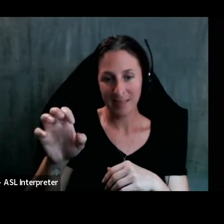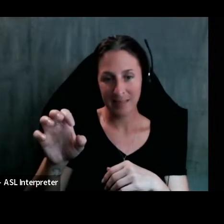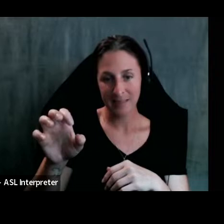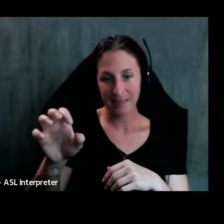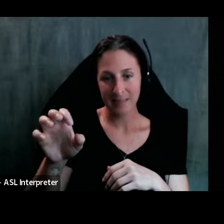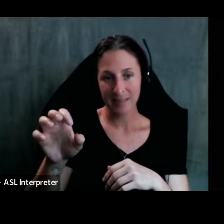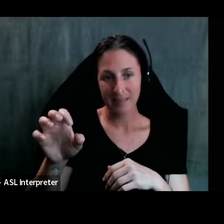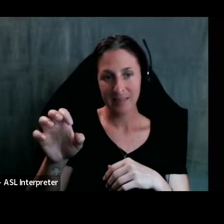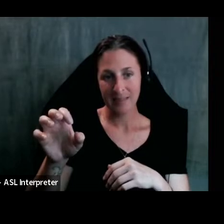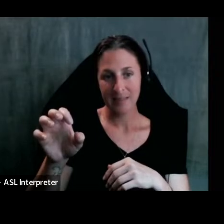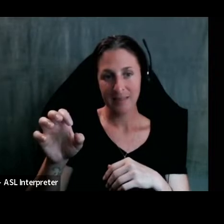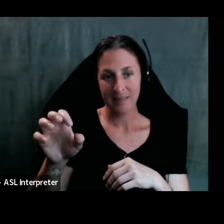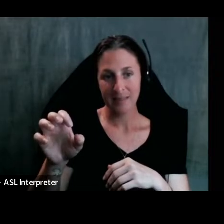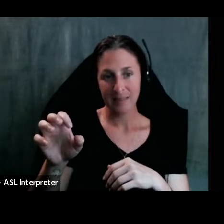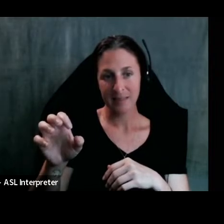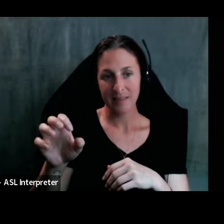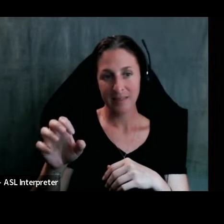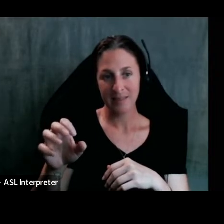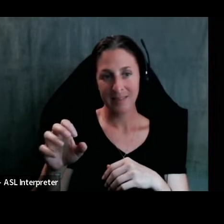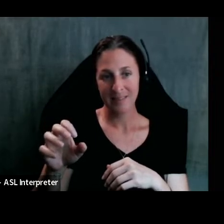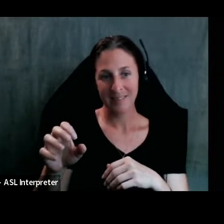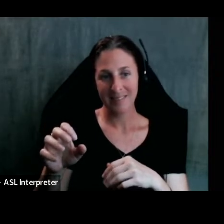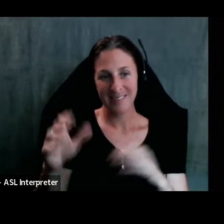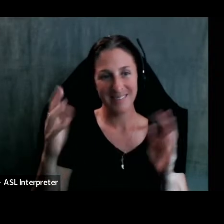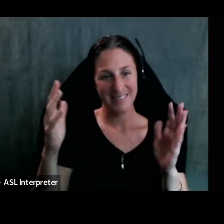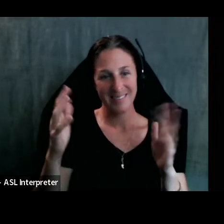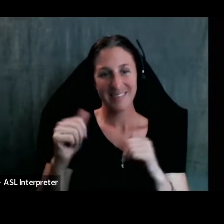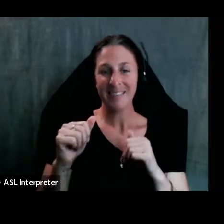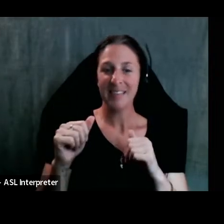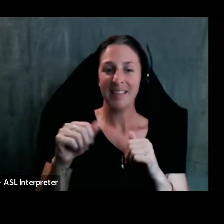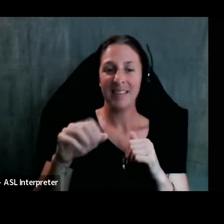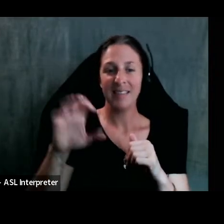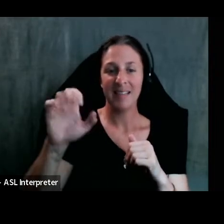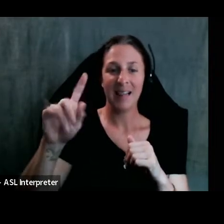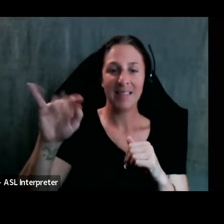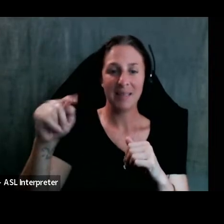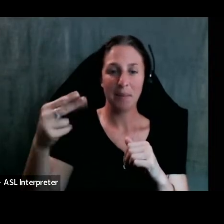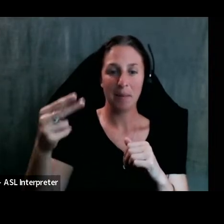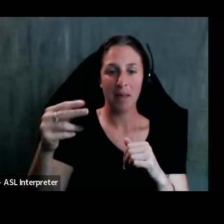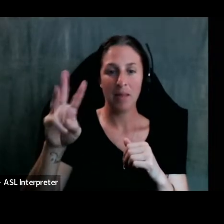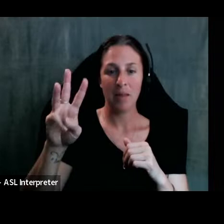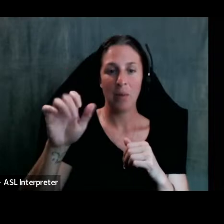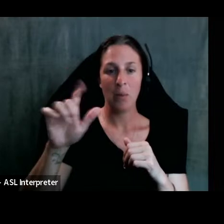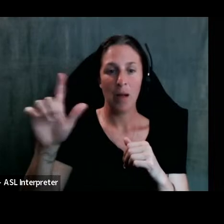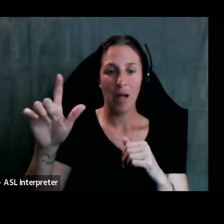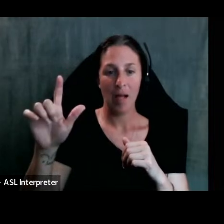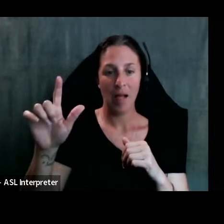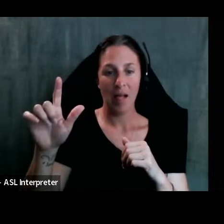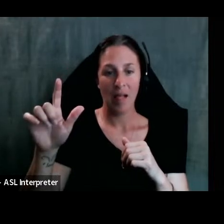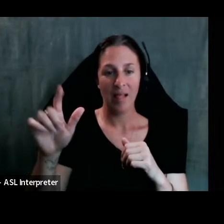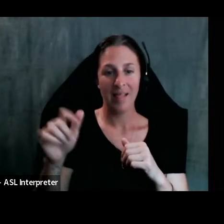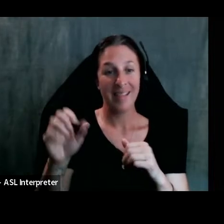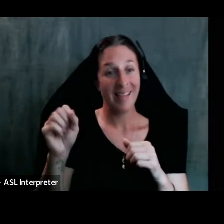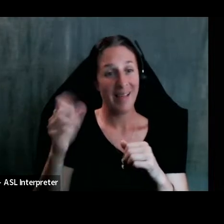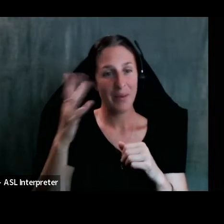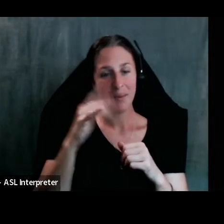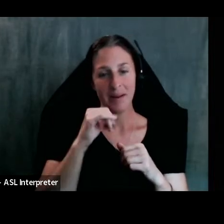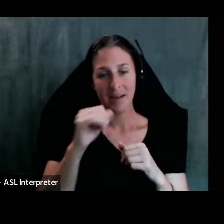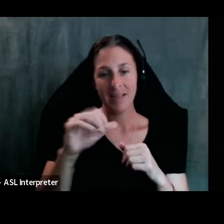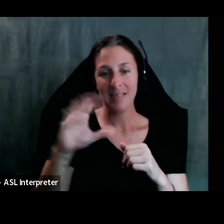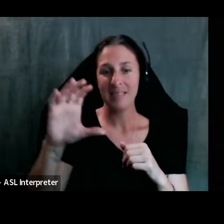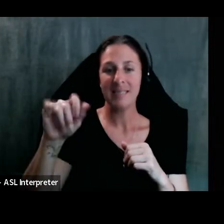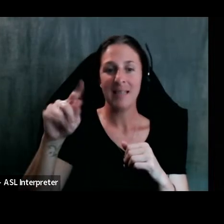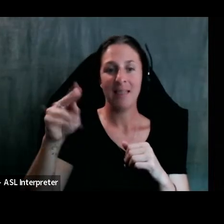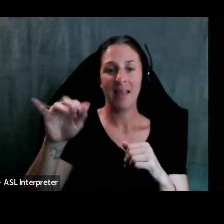Yeah, well, listen, shout out Taylor White. Yeah. Elizabeth Wall. Yeah, why not? Cynthia